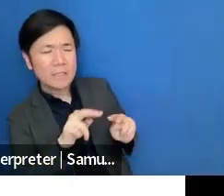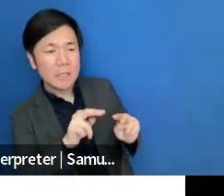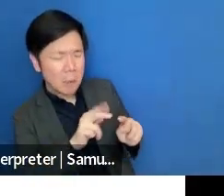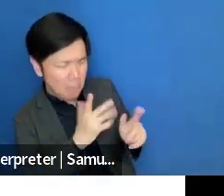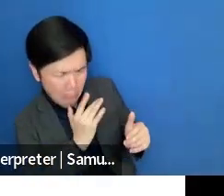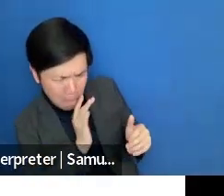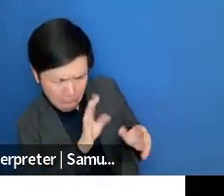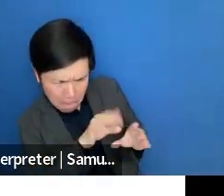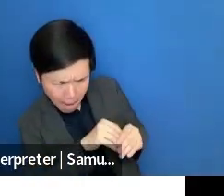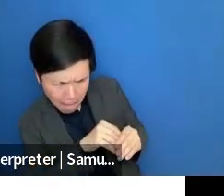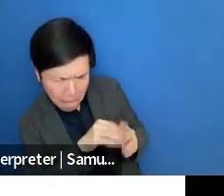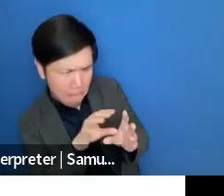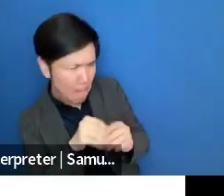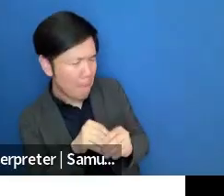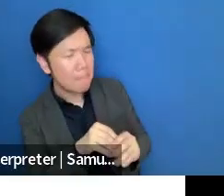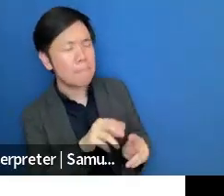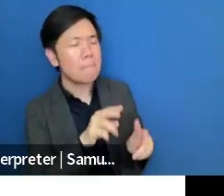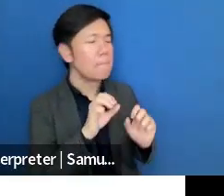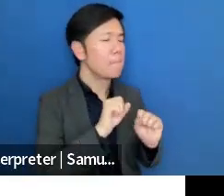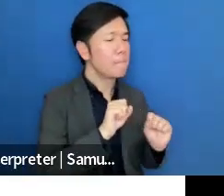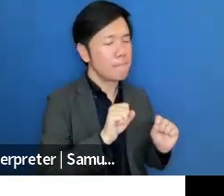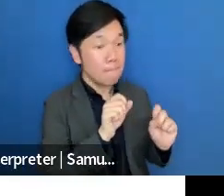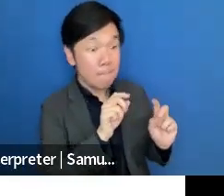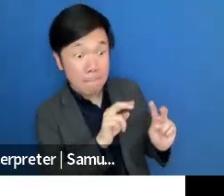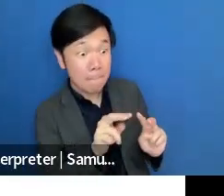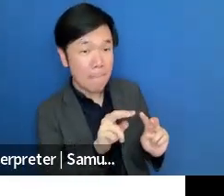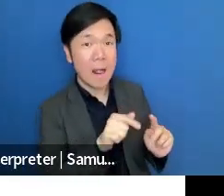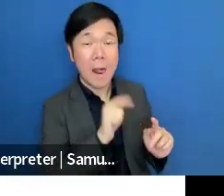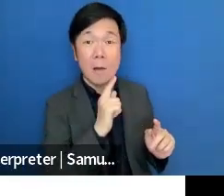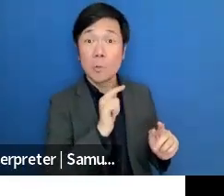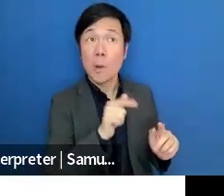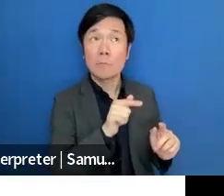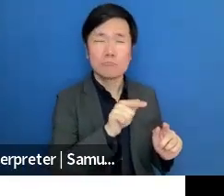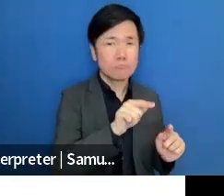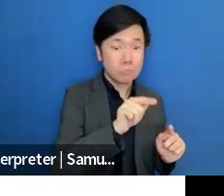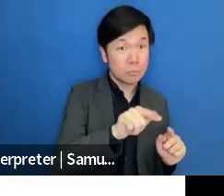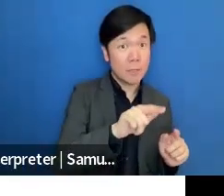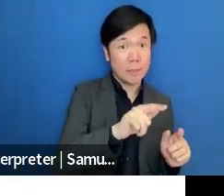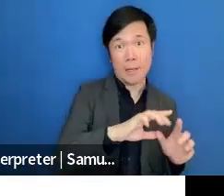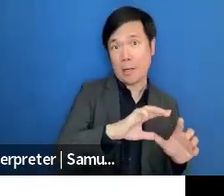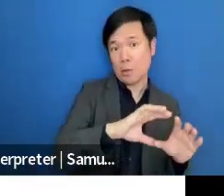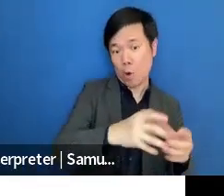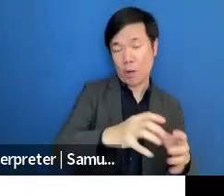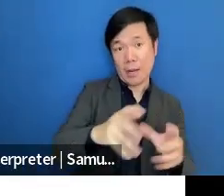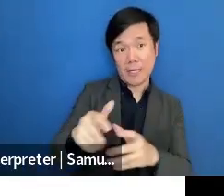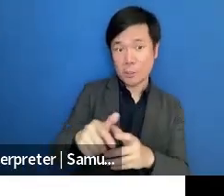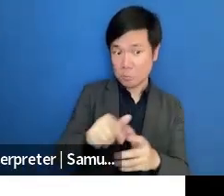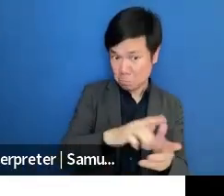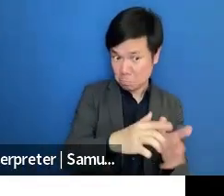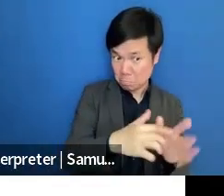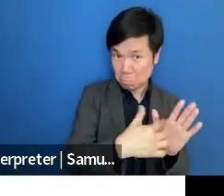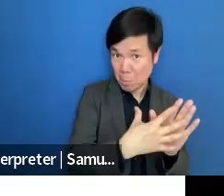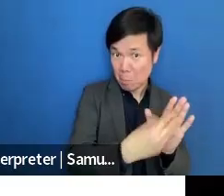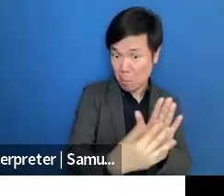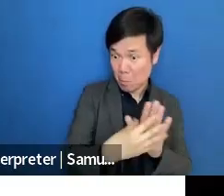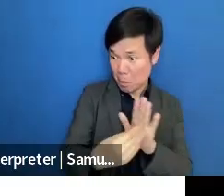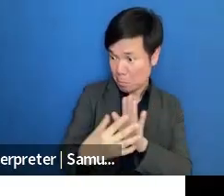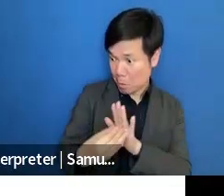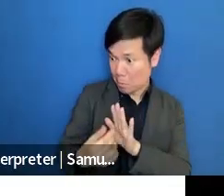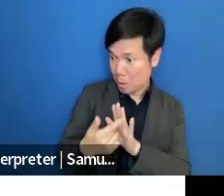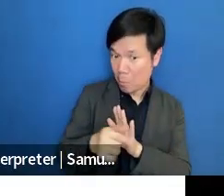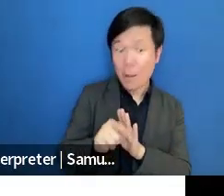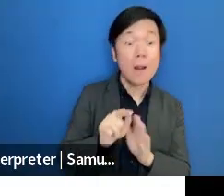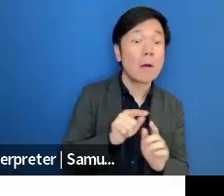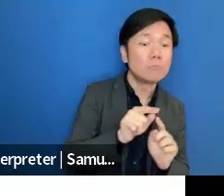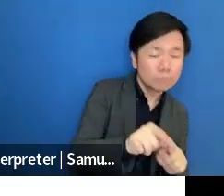visits, where we move out to different implementers, different implementing regions, different actors, and we are able